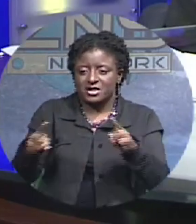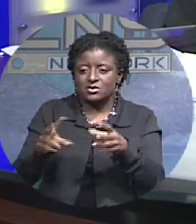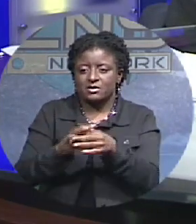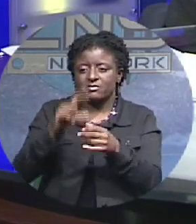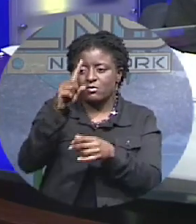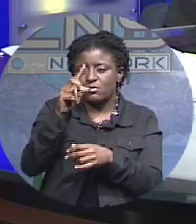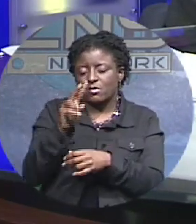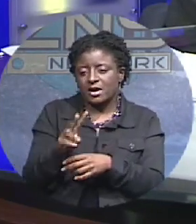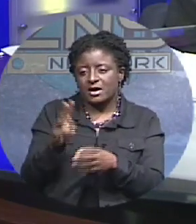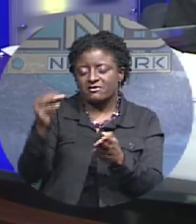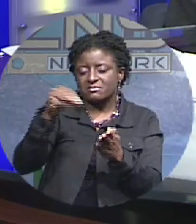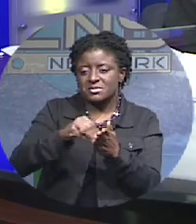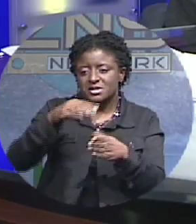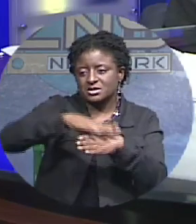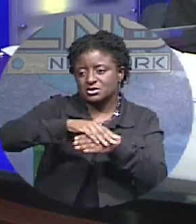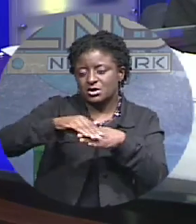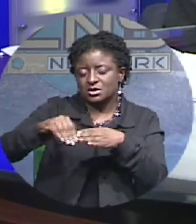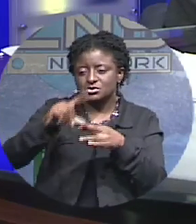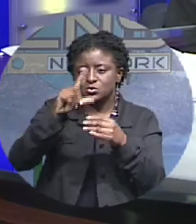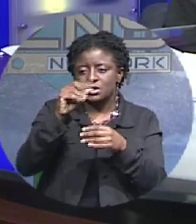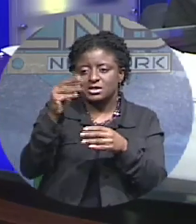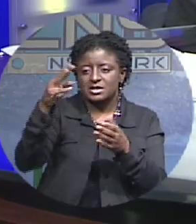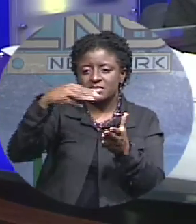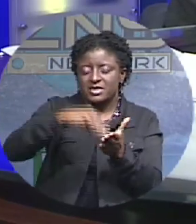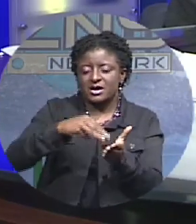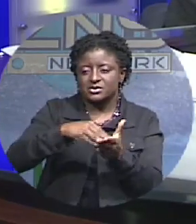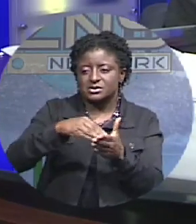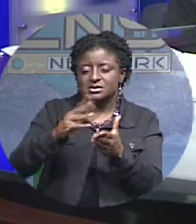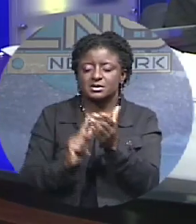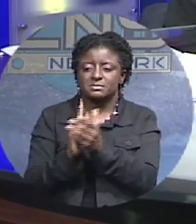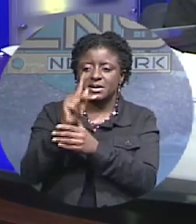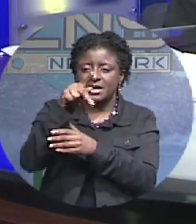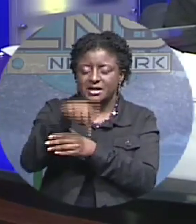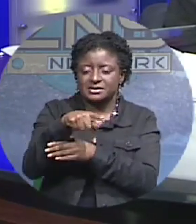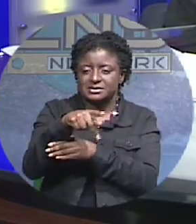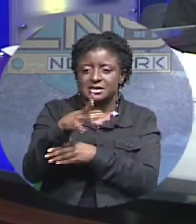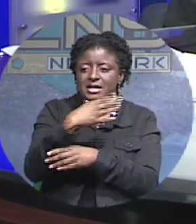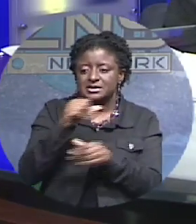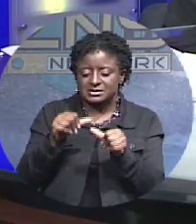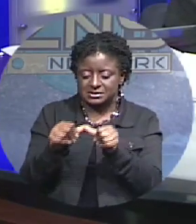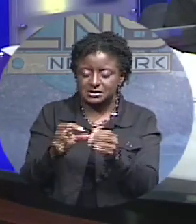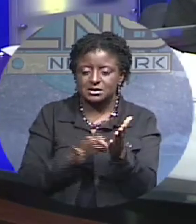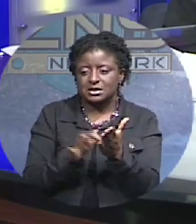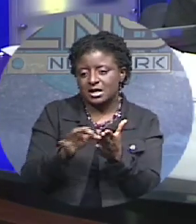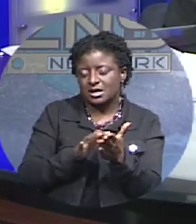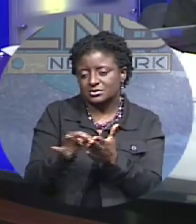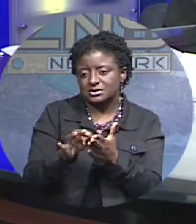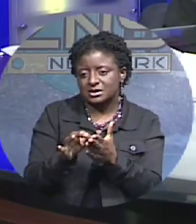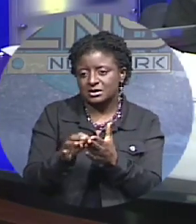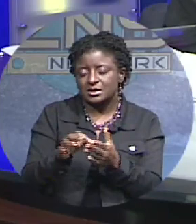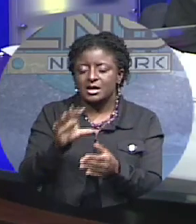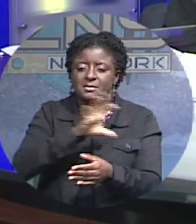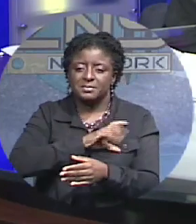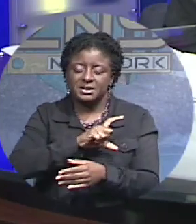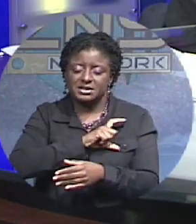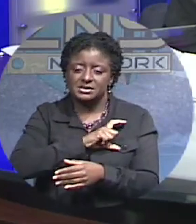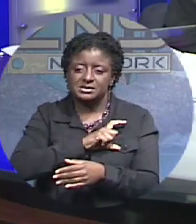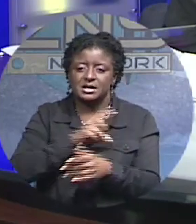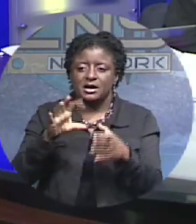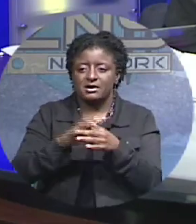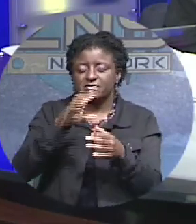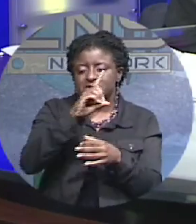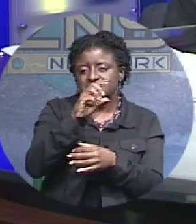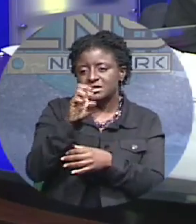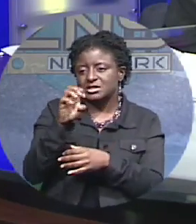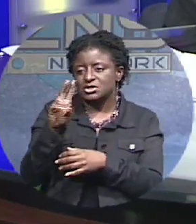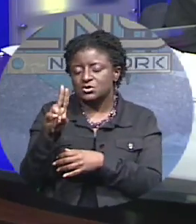$500,000. 20,000 plants and counting since making the discovery. Officers of the DEU unit made the find on more than 50